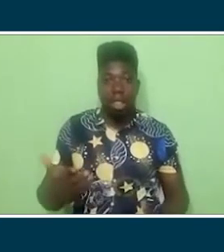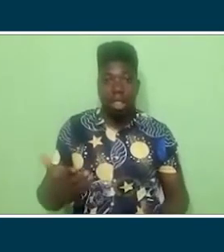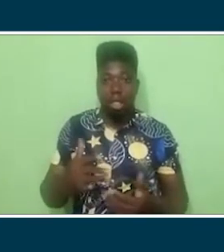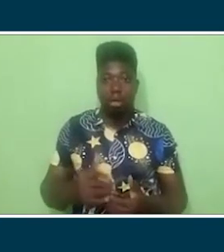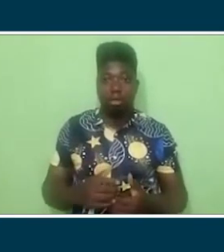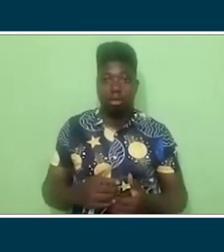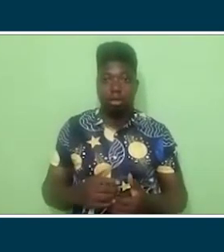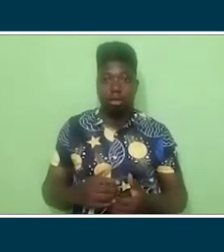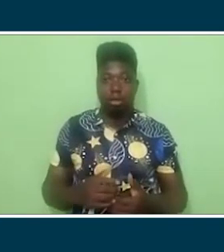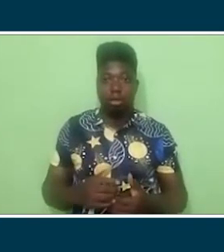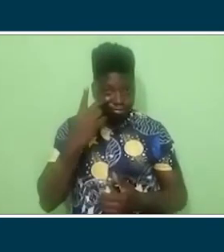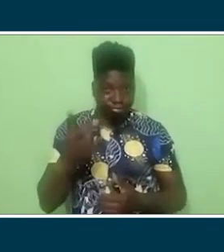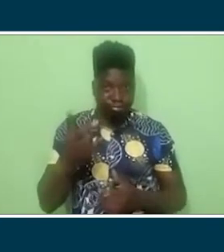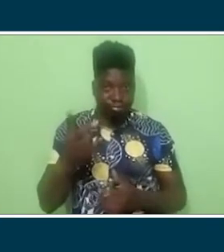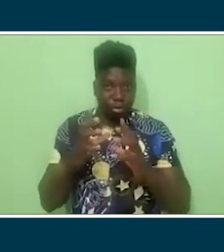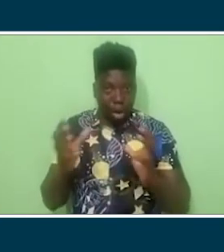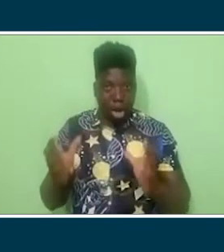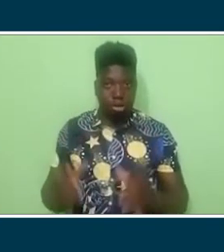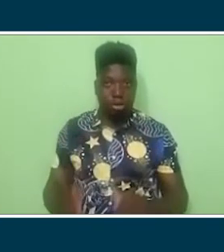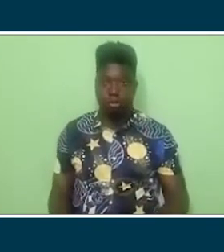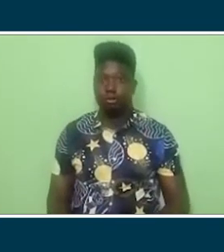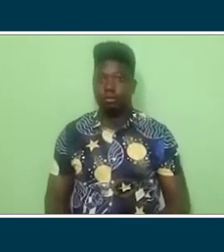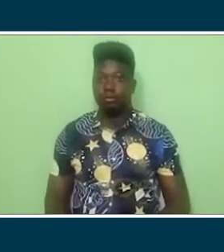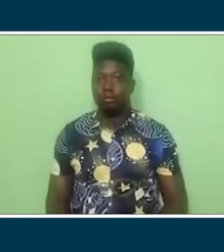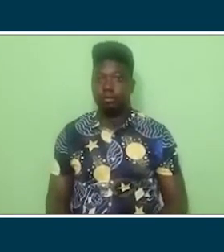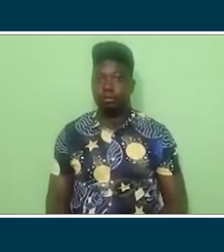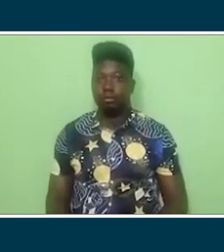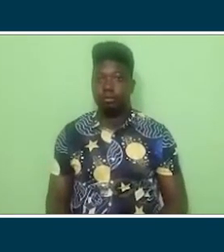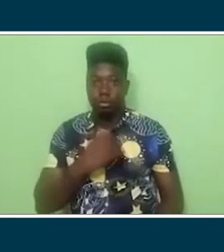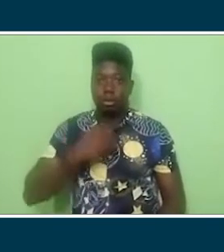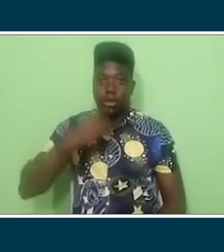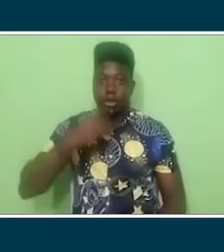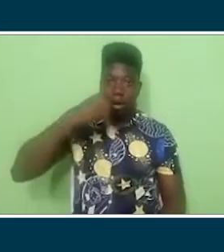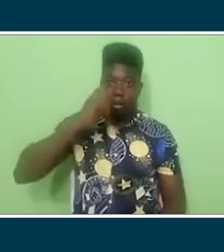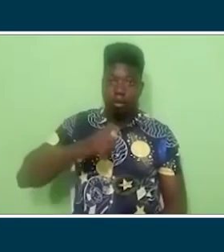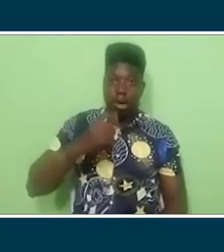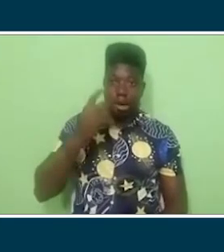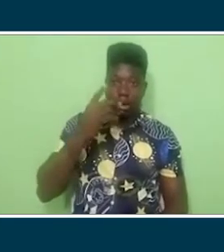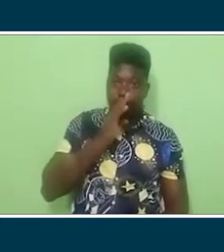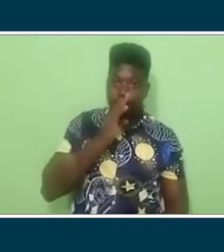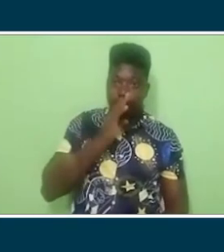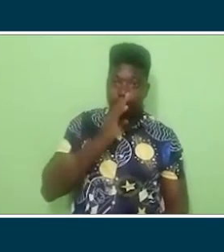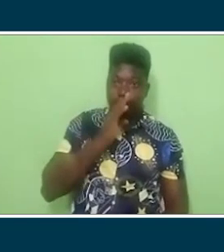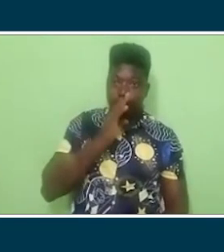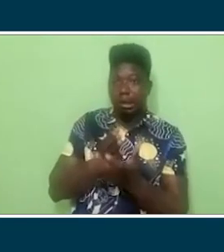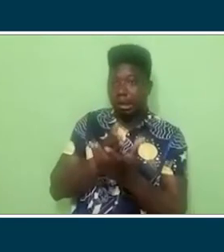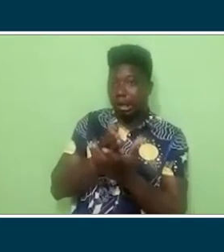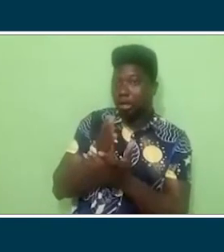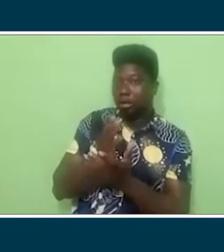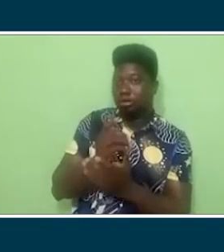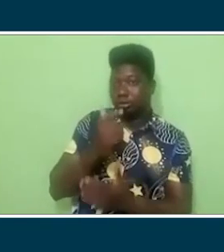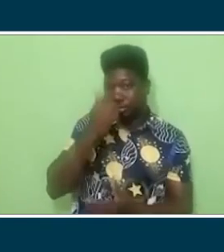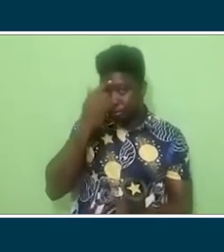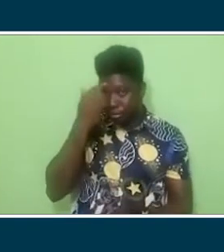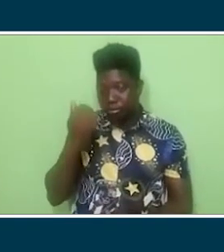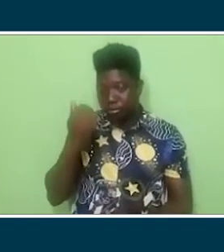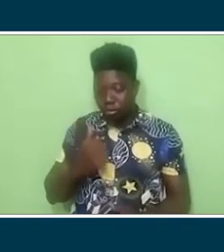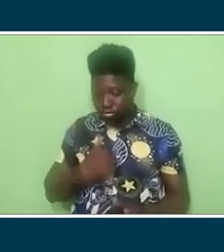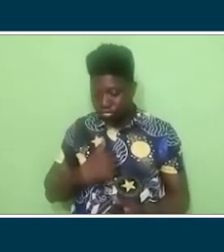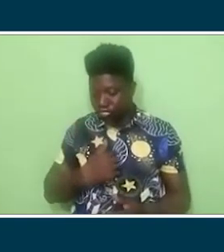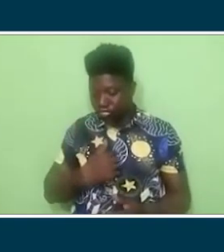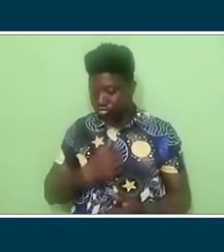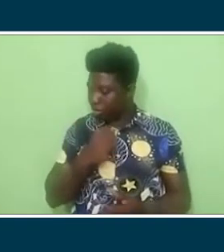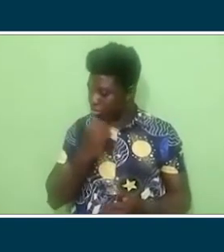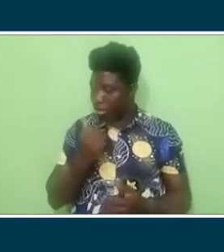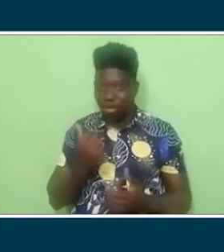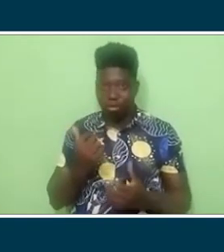is law. Like I must be correct because I'm not white. I must be correct because I'm